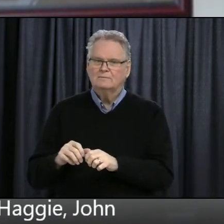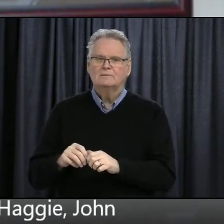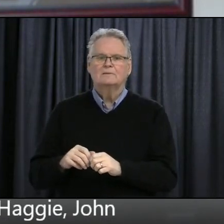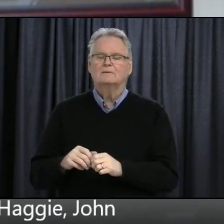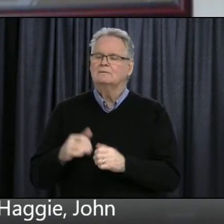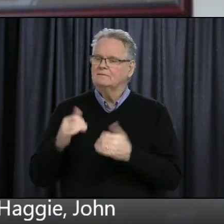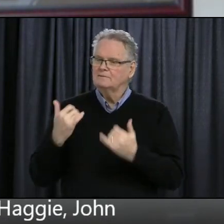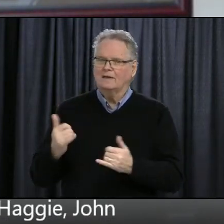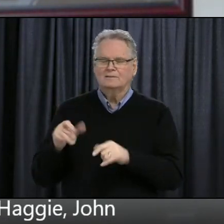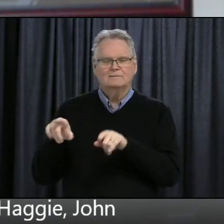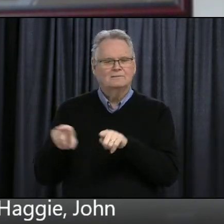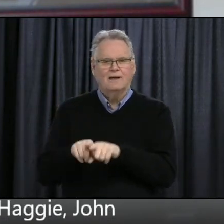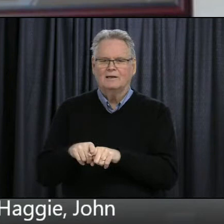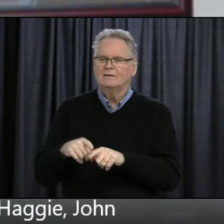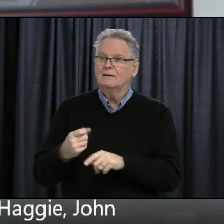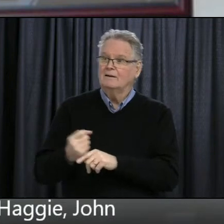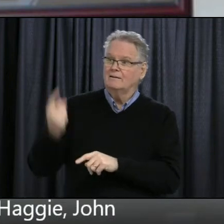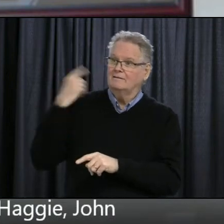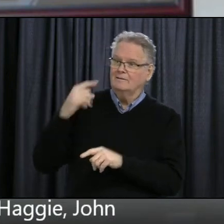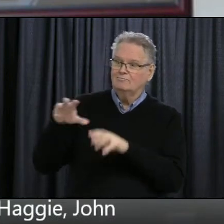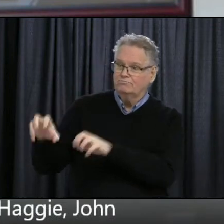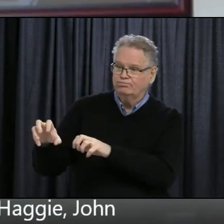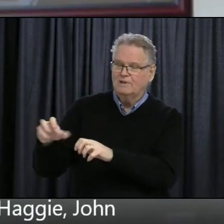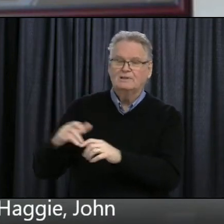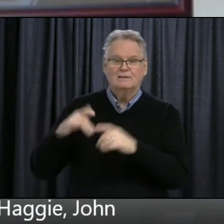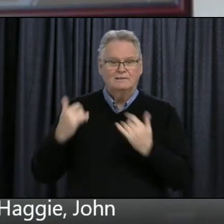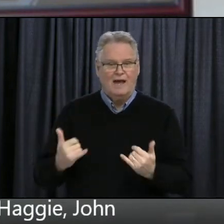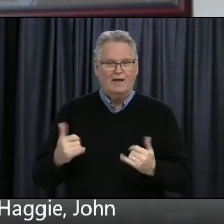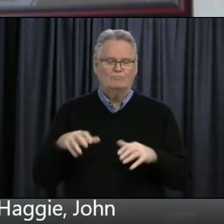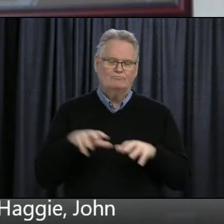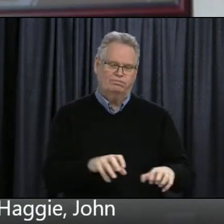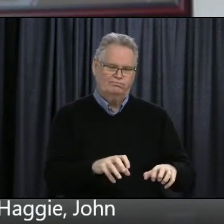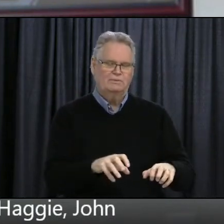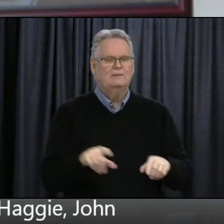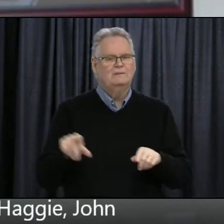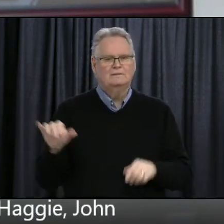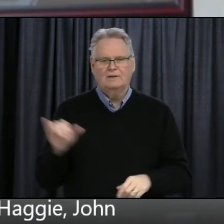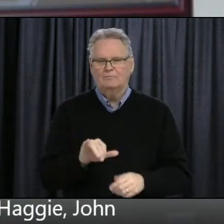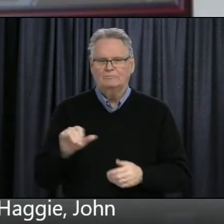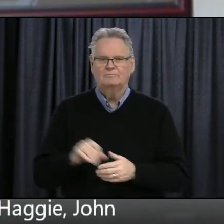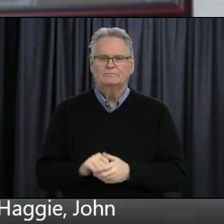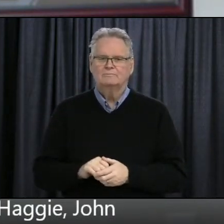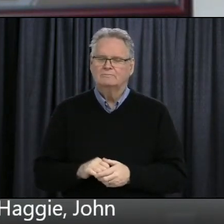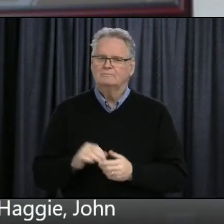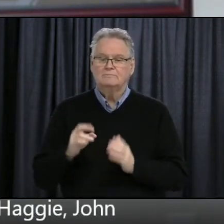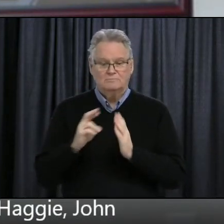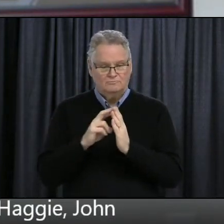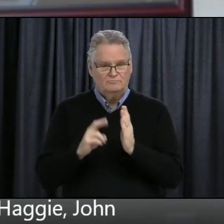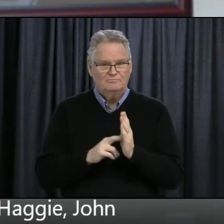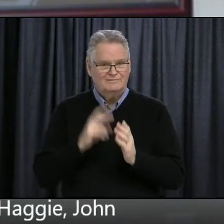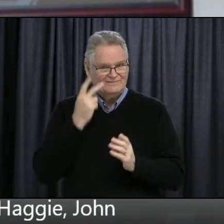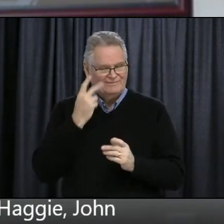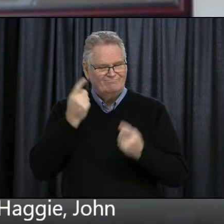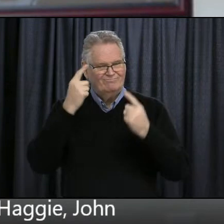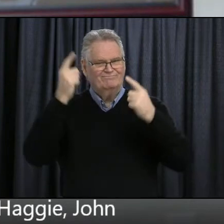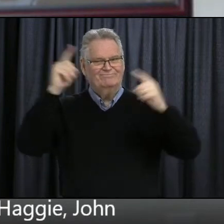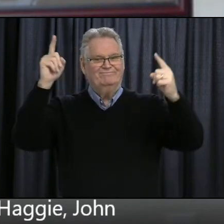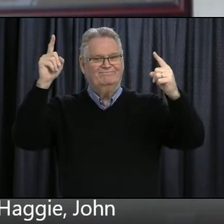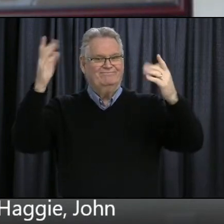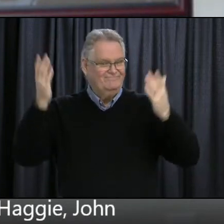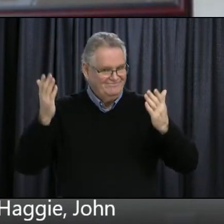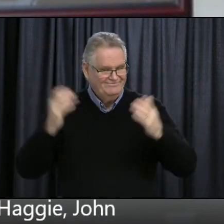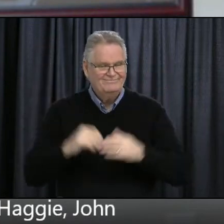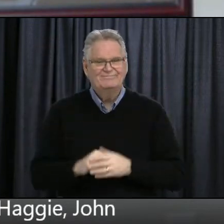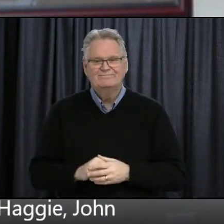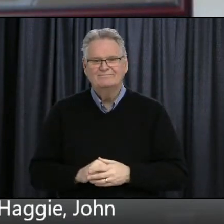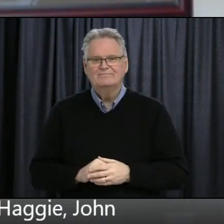health are reinforcing on a daily basis. In terms of the healthcare system